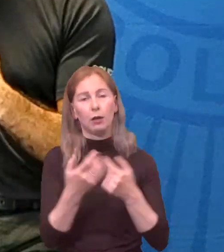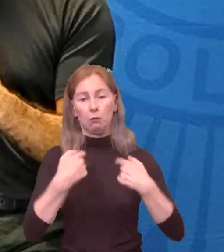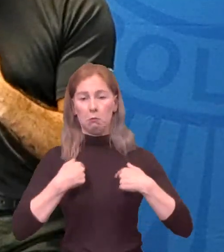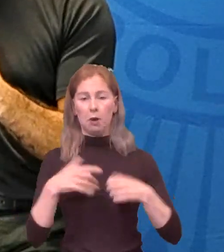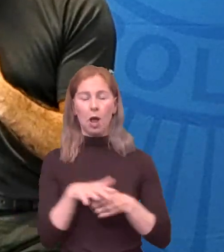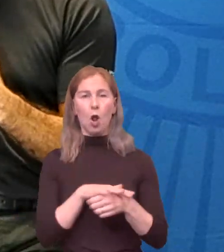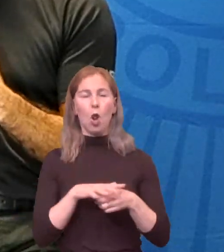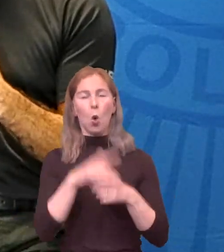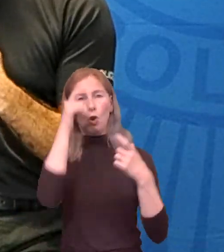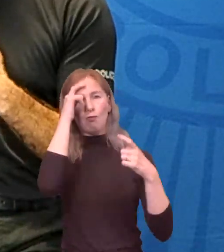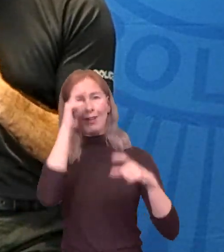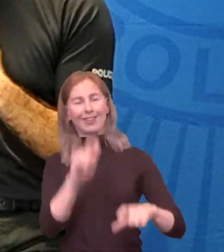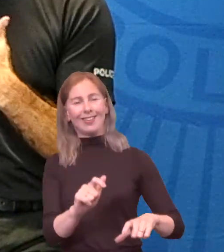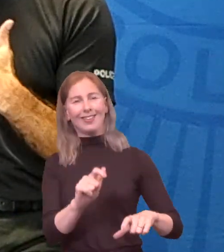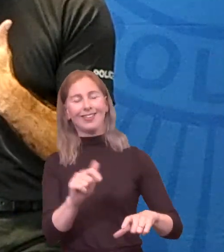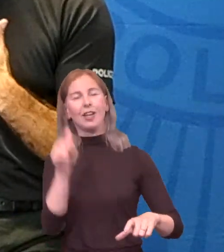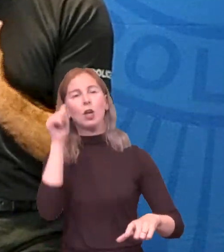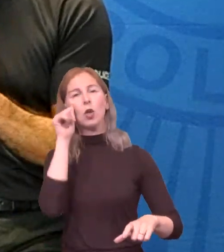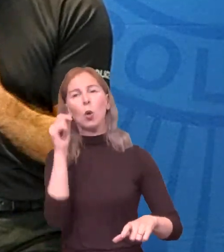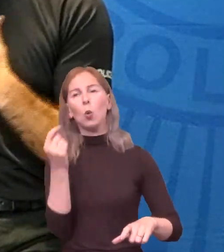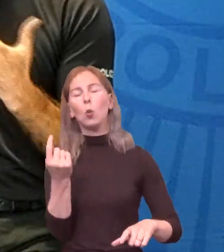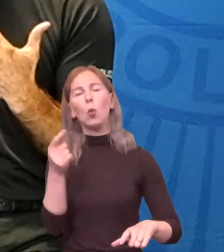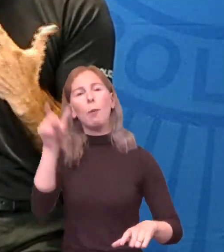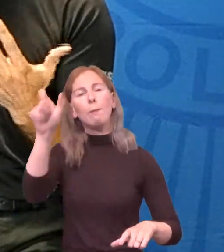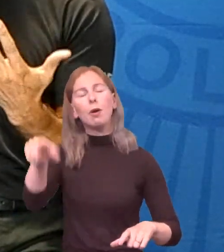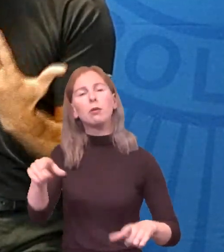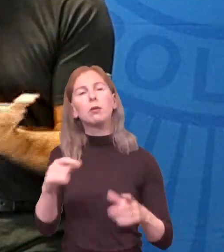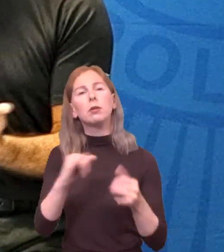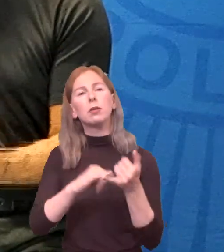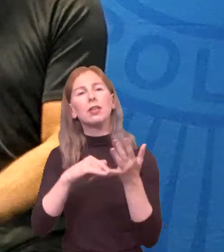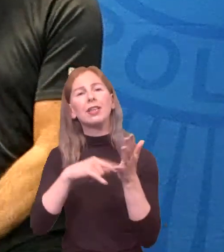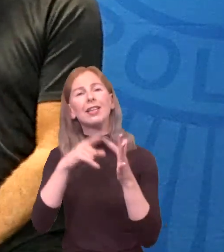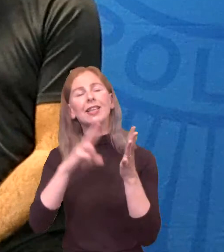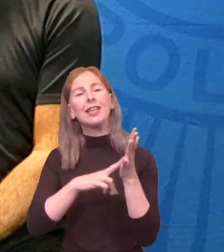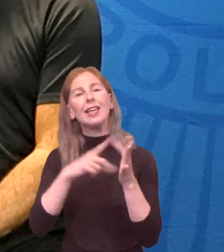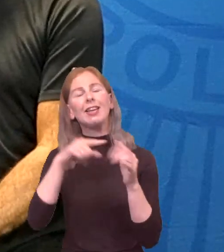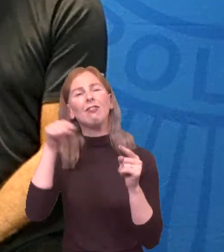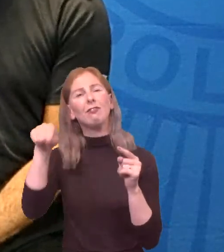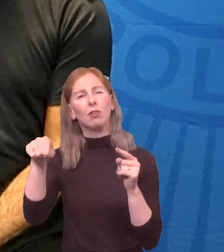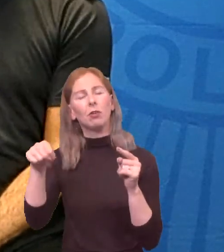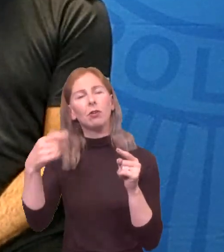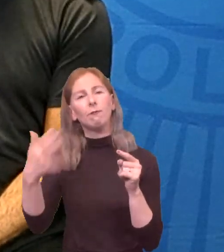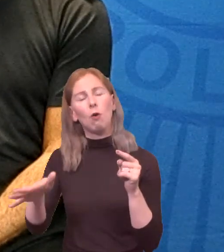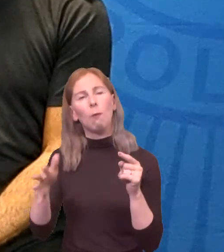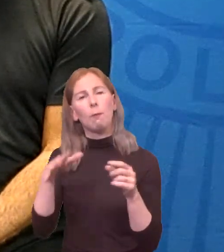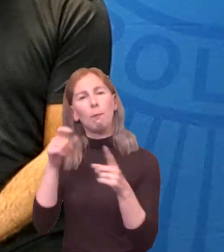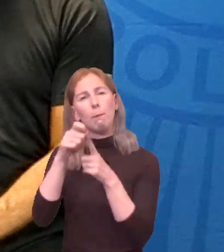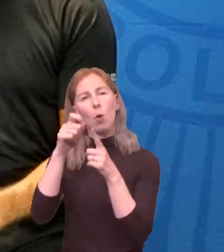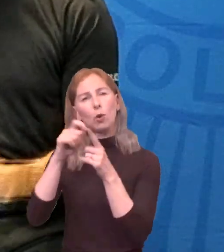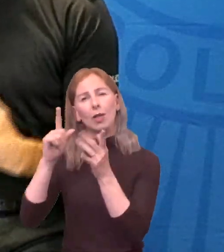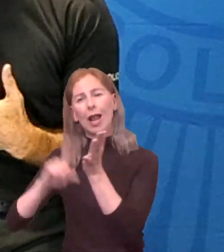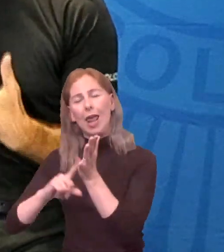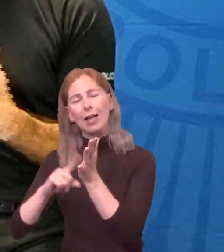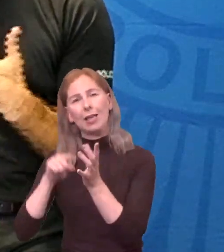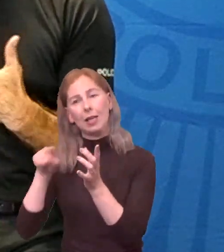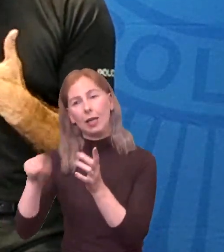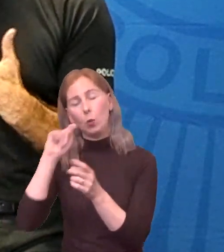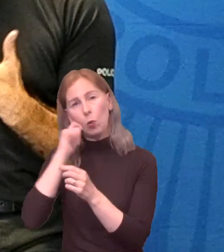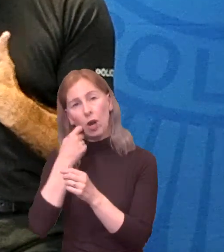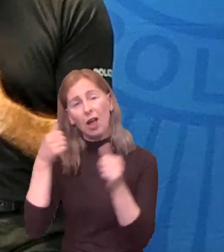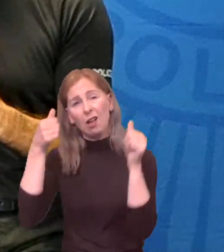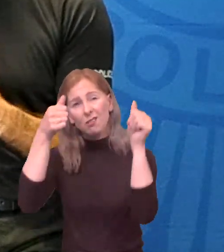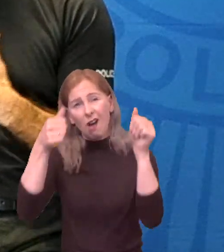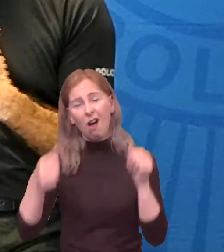Steve Conisbee, for example, in Polesden Lacey, will put up signs about livestock being in fields. So he's giving us